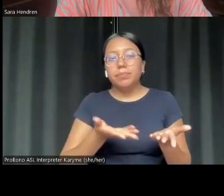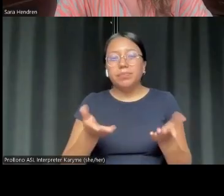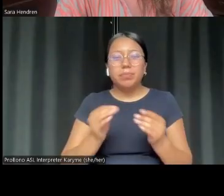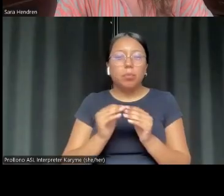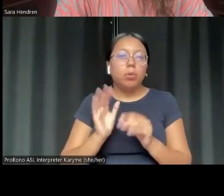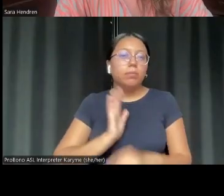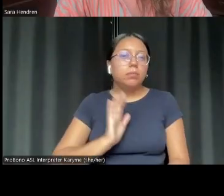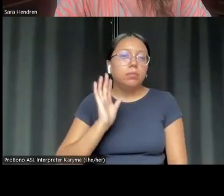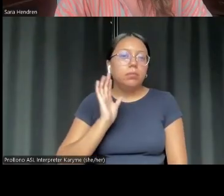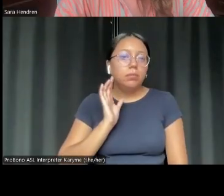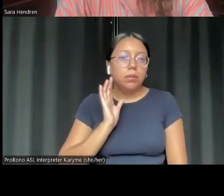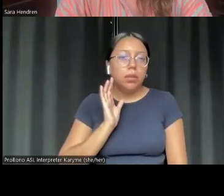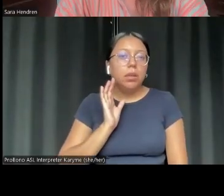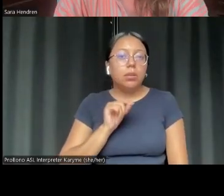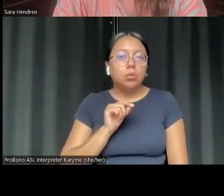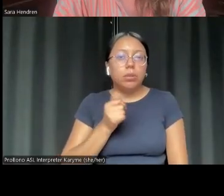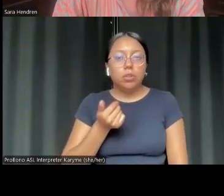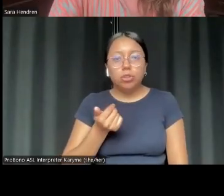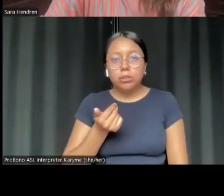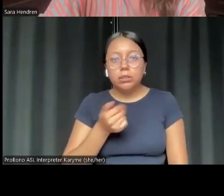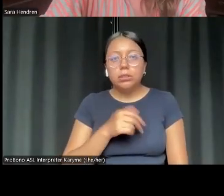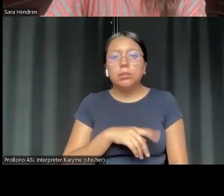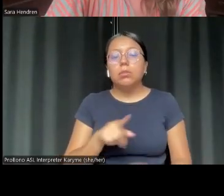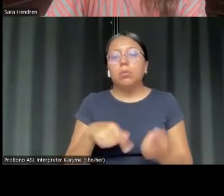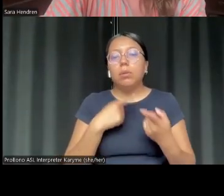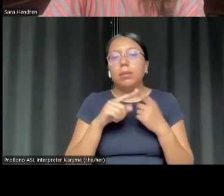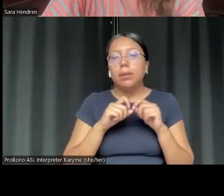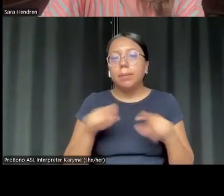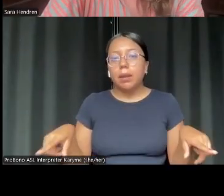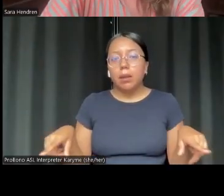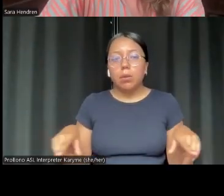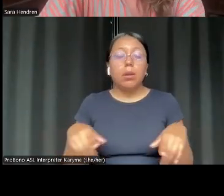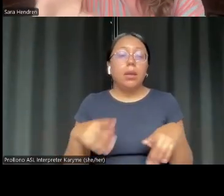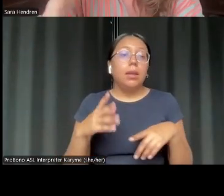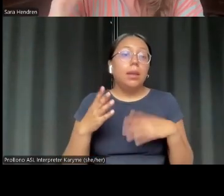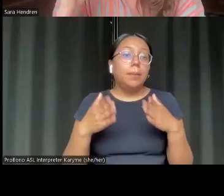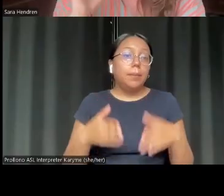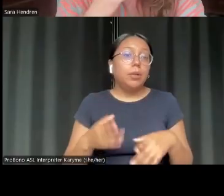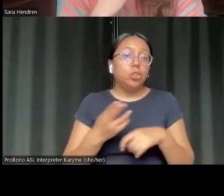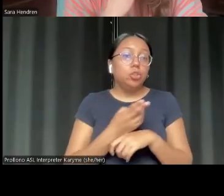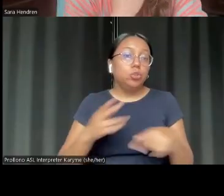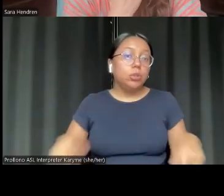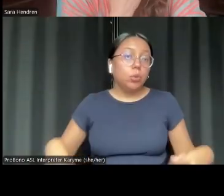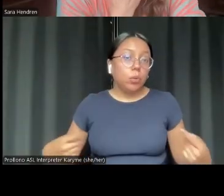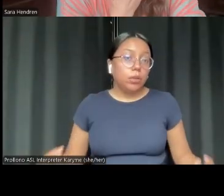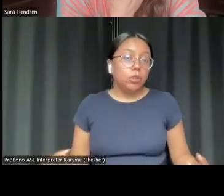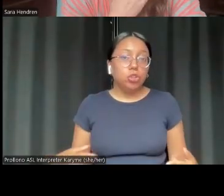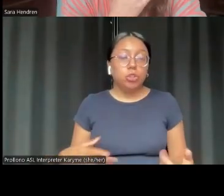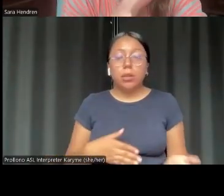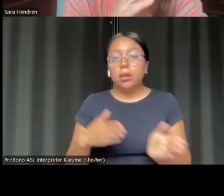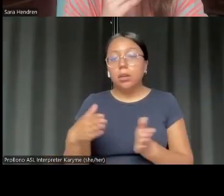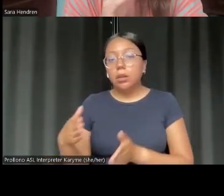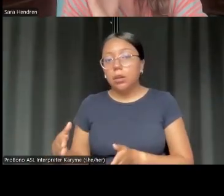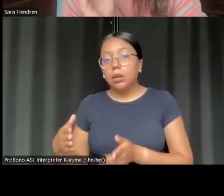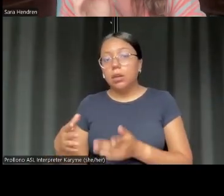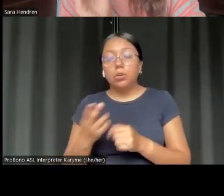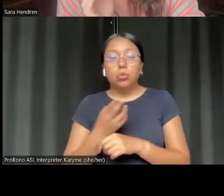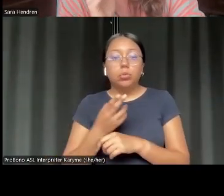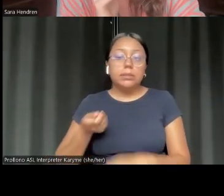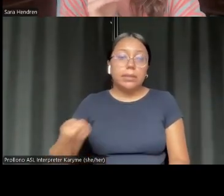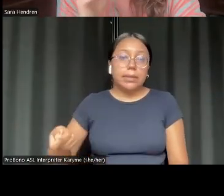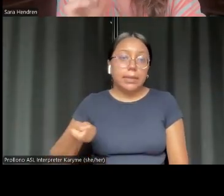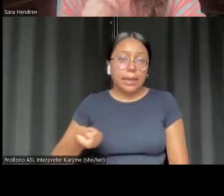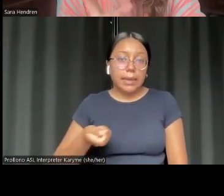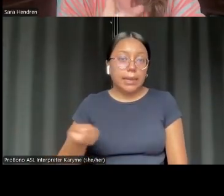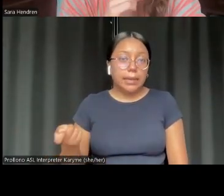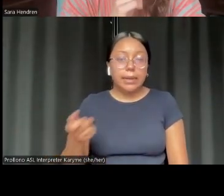a motorized chair, a person in a manual chair, a person using a cane. So in other words, we ask design in some ways to do the